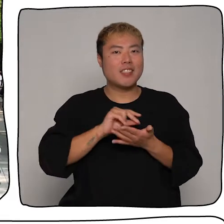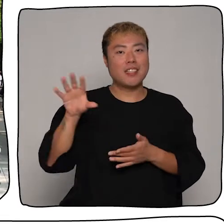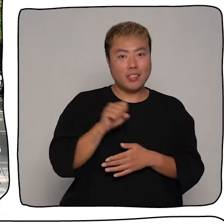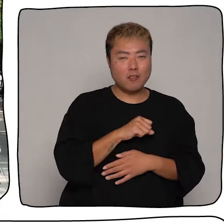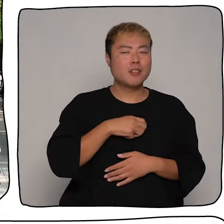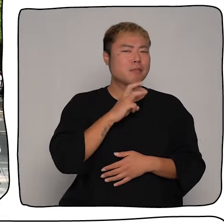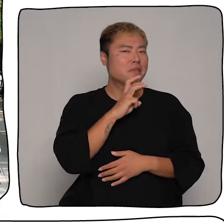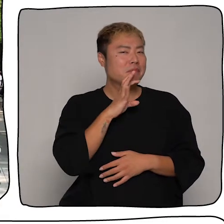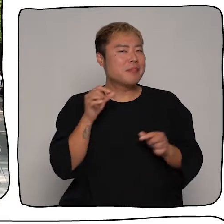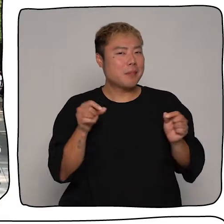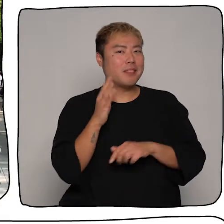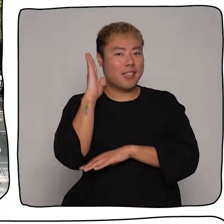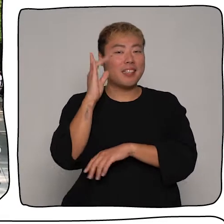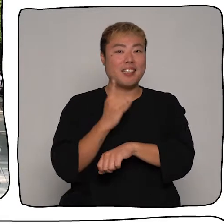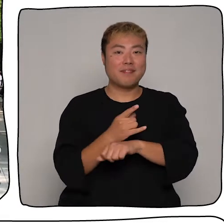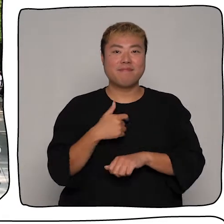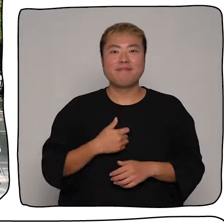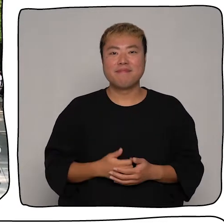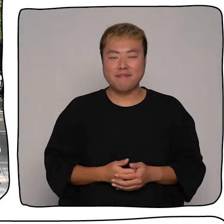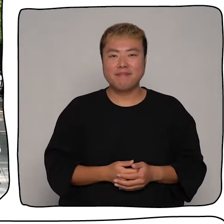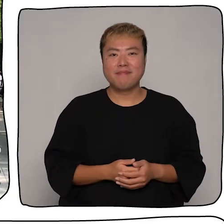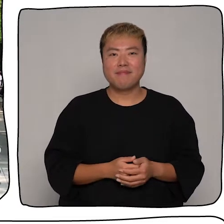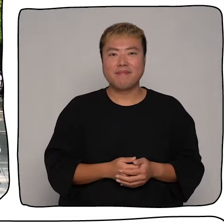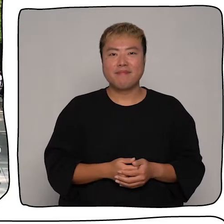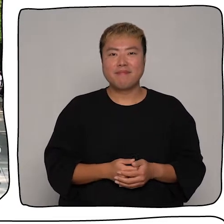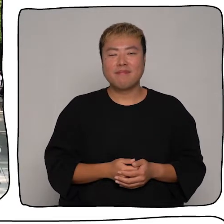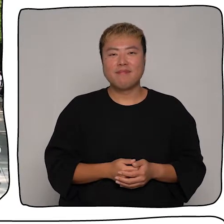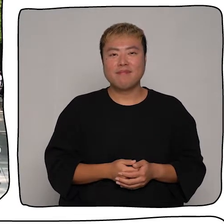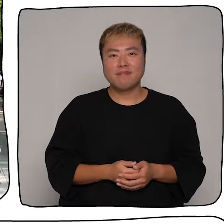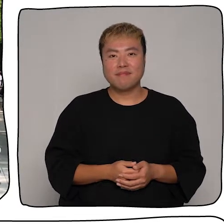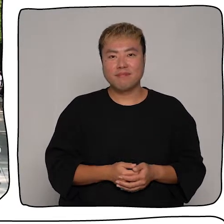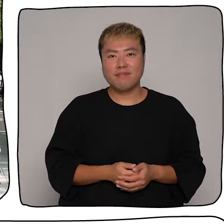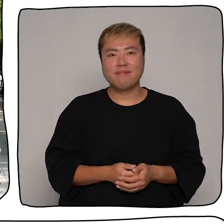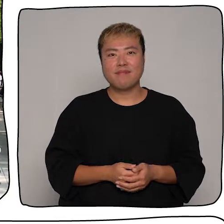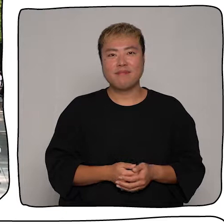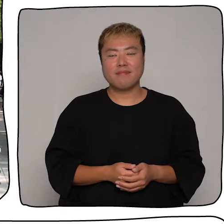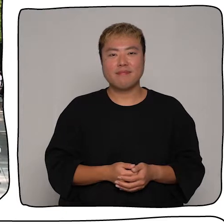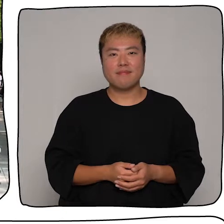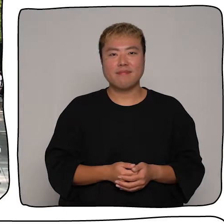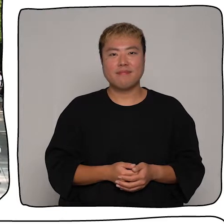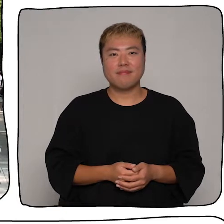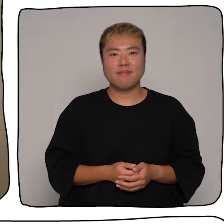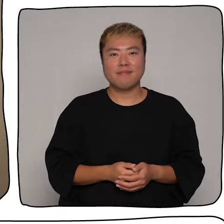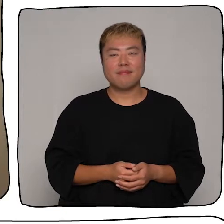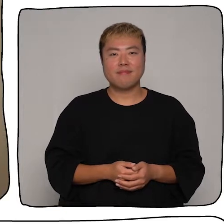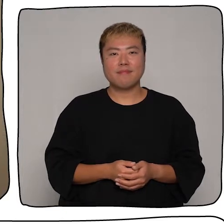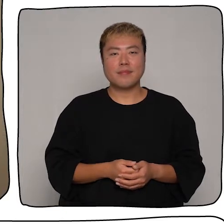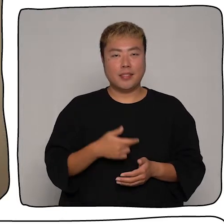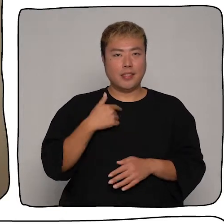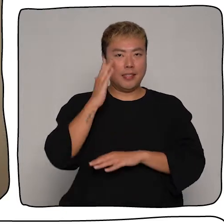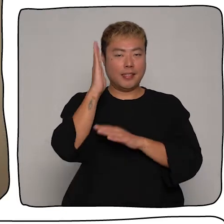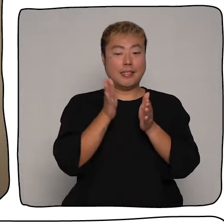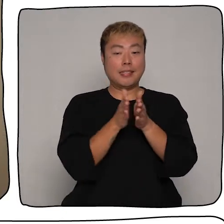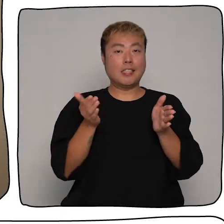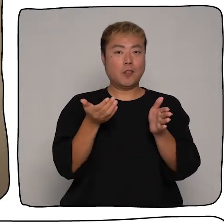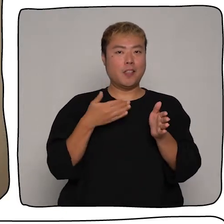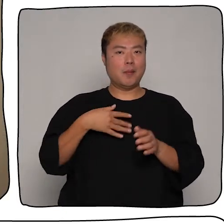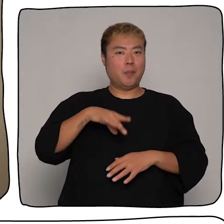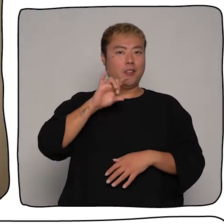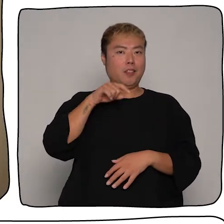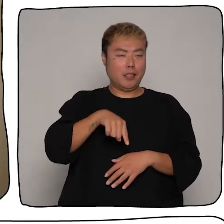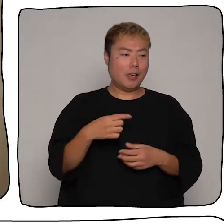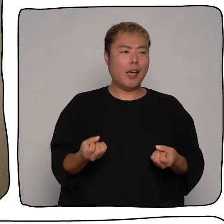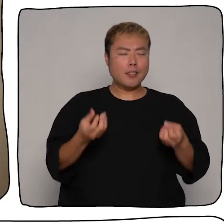minutes with the title of the Designing Haptic Encounter with People. But first of all, I'd like